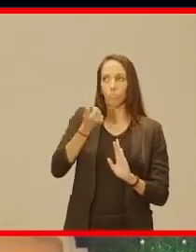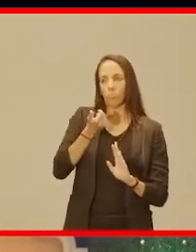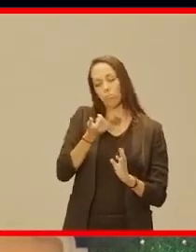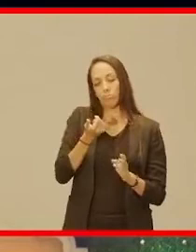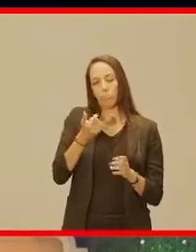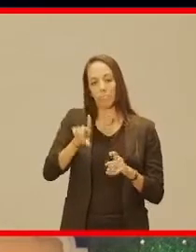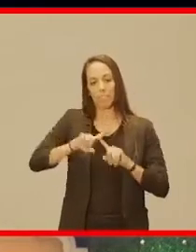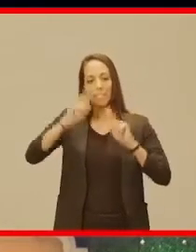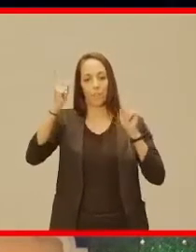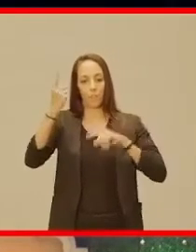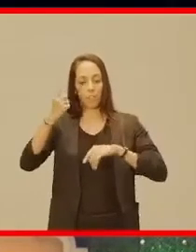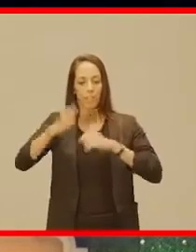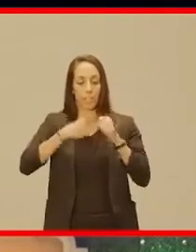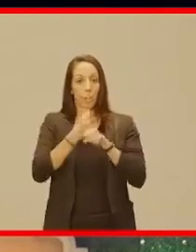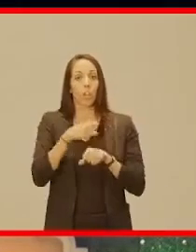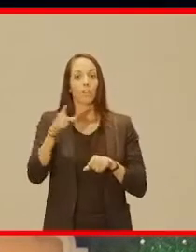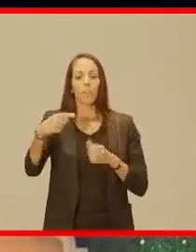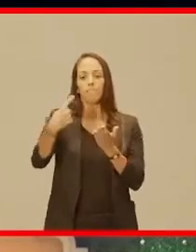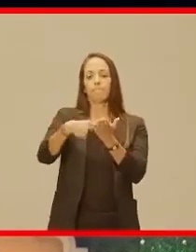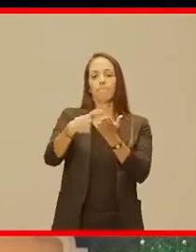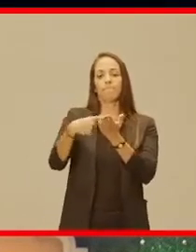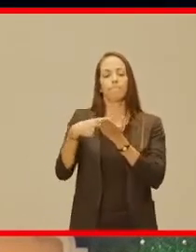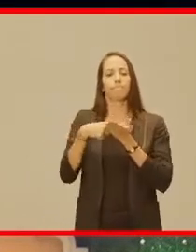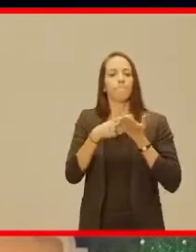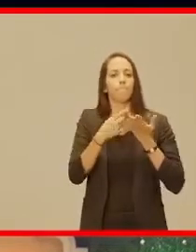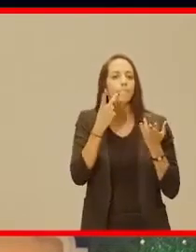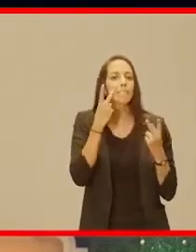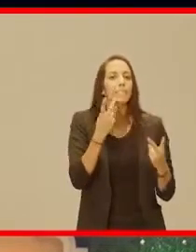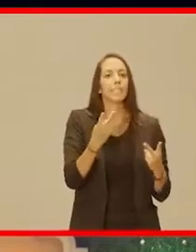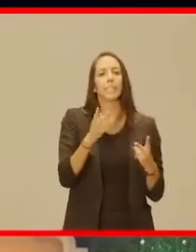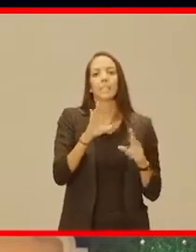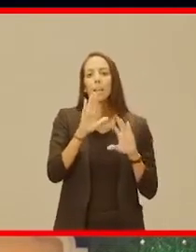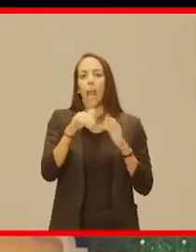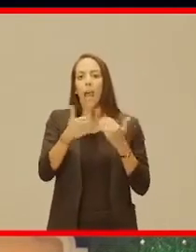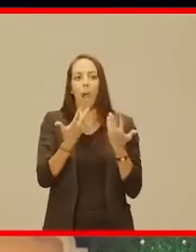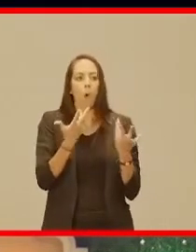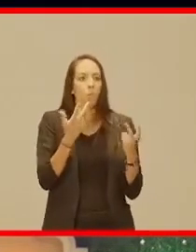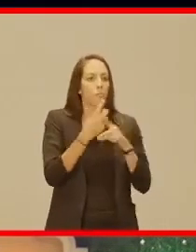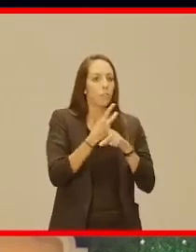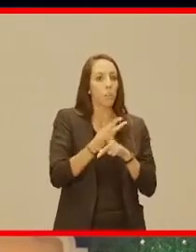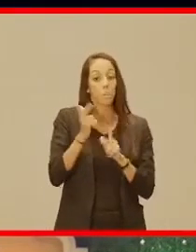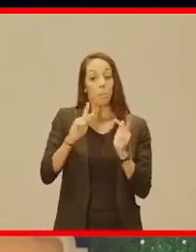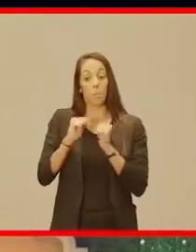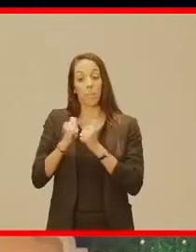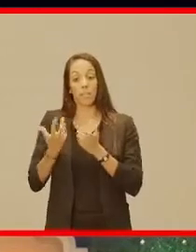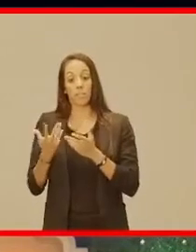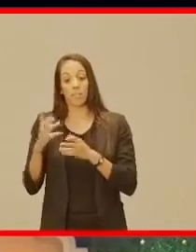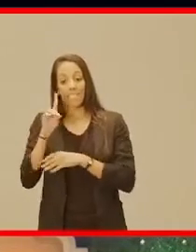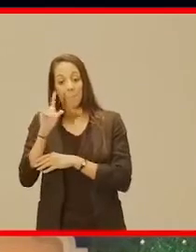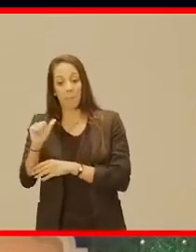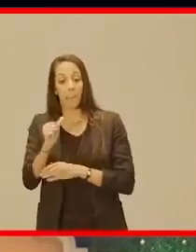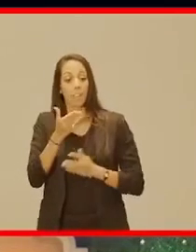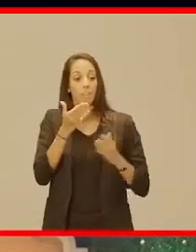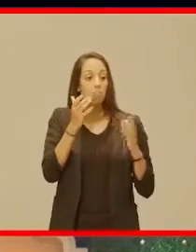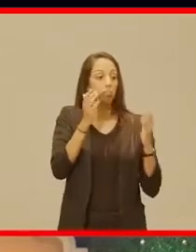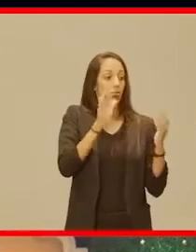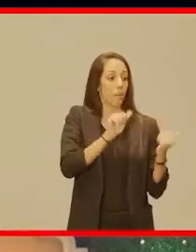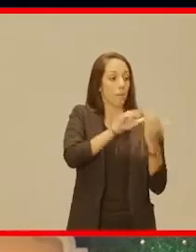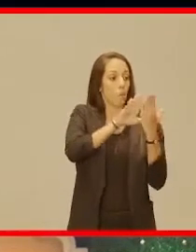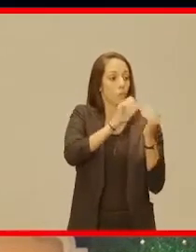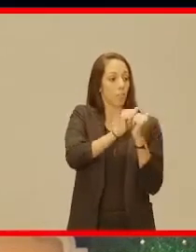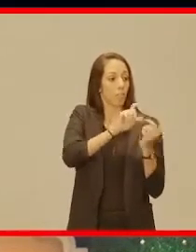an initiative of try to see like what they can do for people with disabilities and for law enforcement. My question